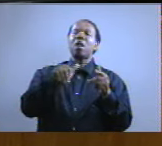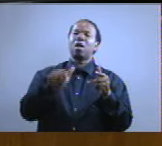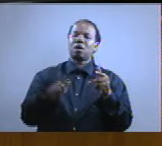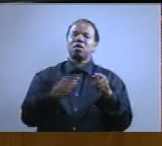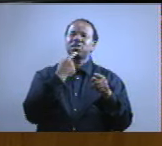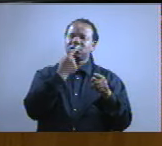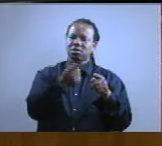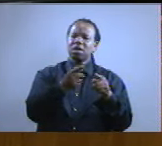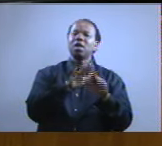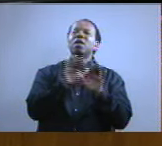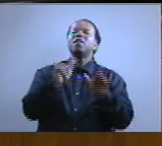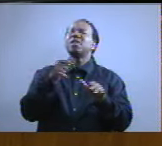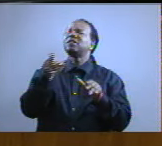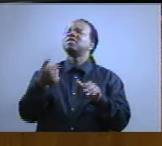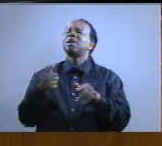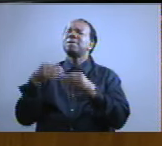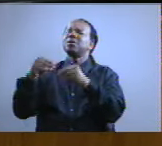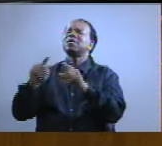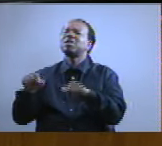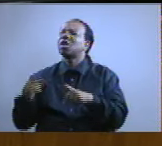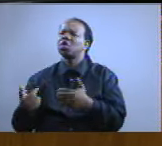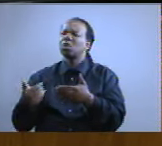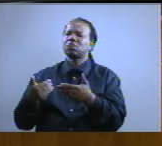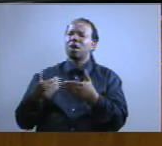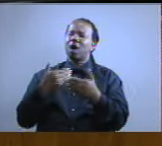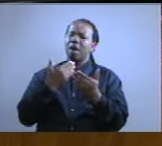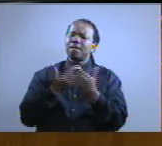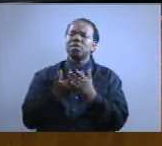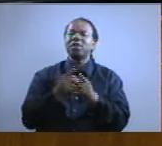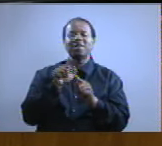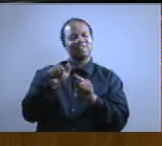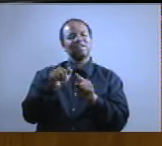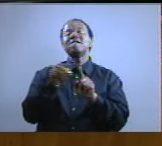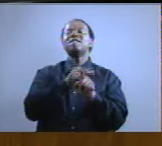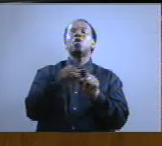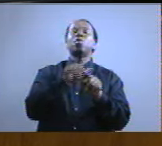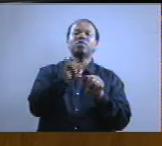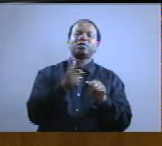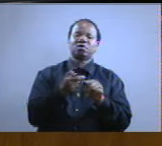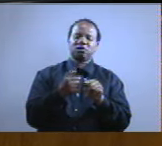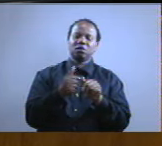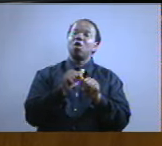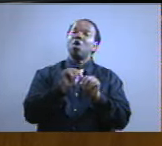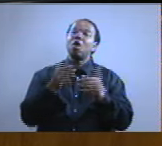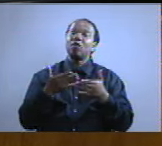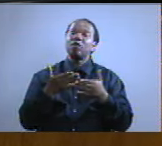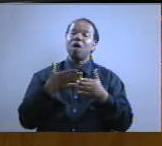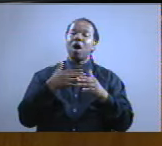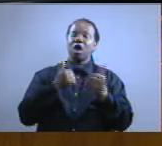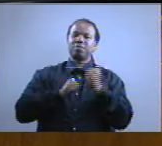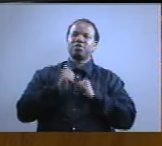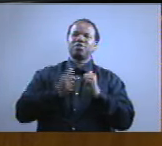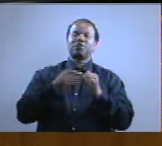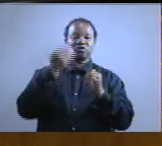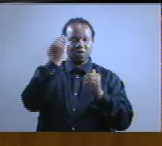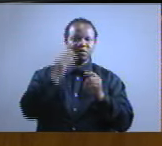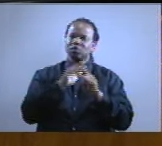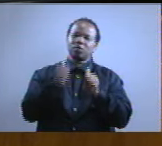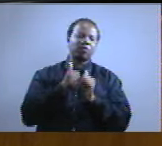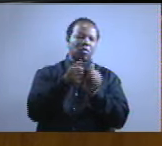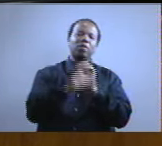to appeal against the compliance orders is a violation of the principle of administrative justice and probably